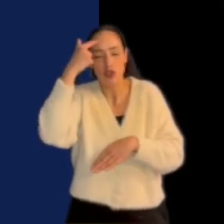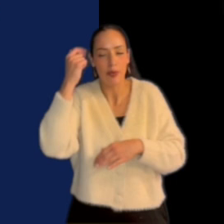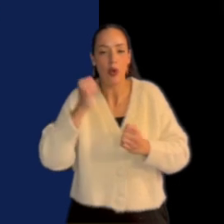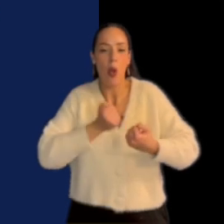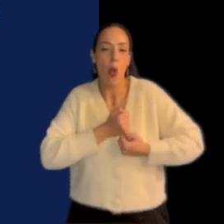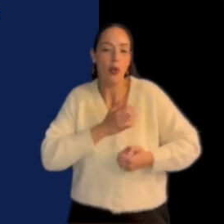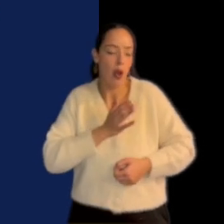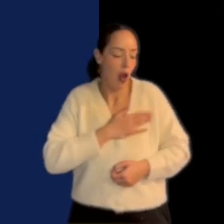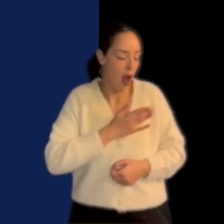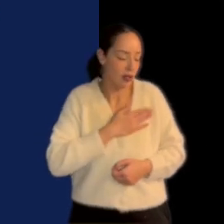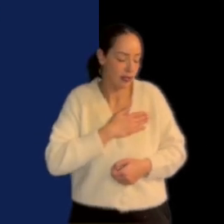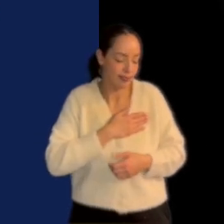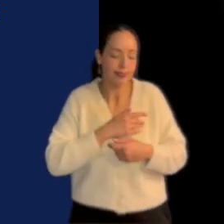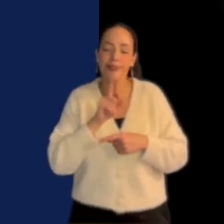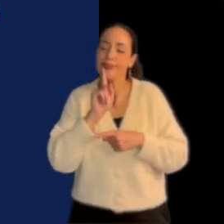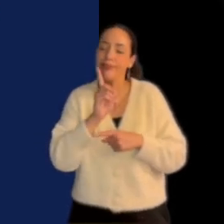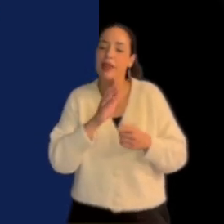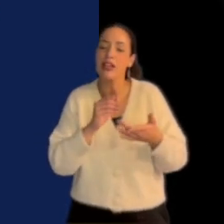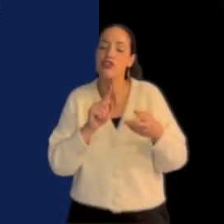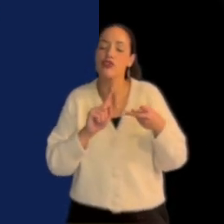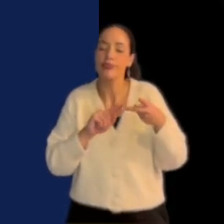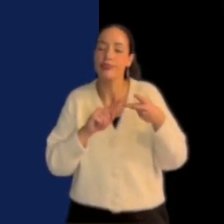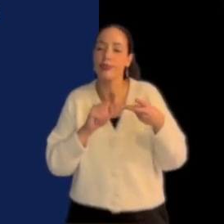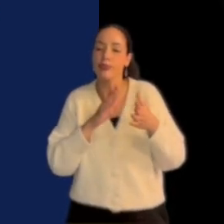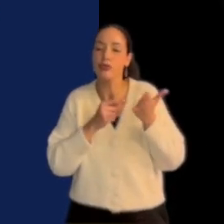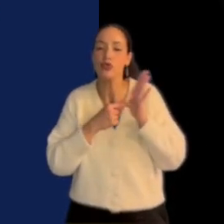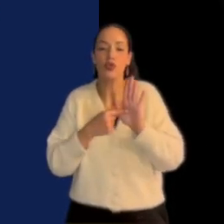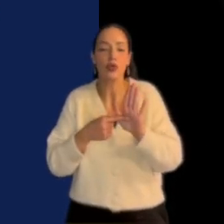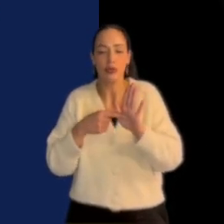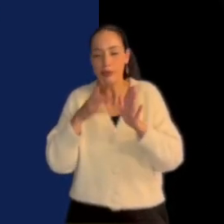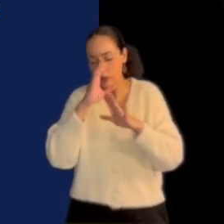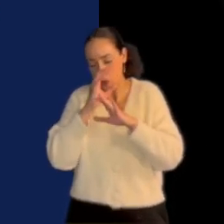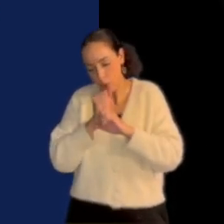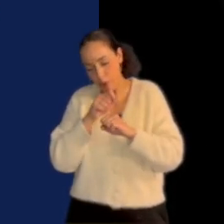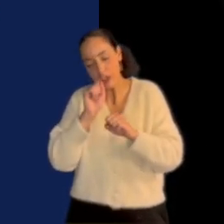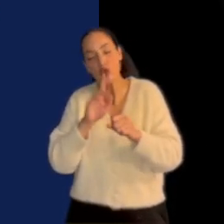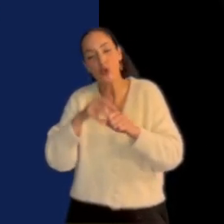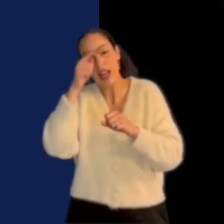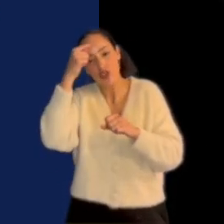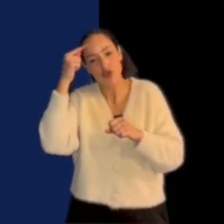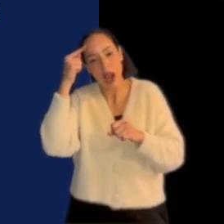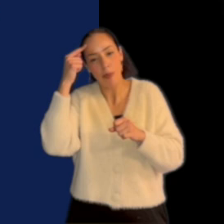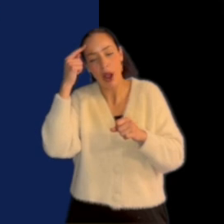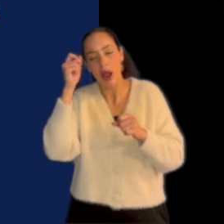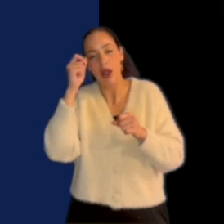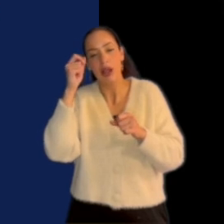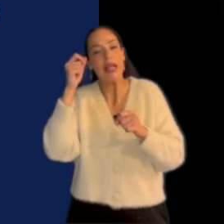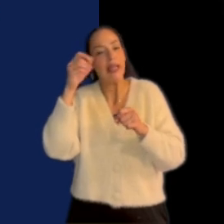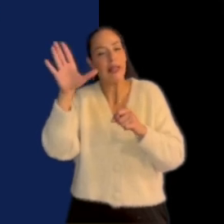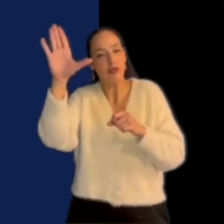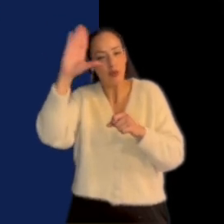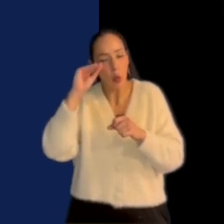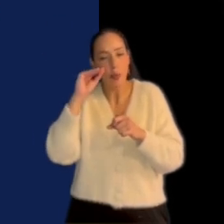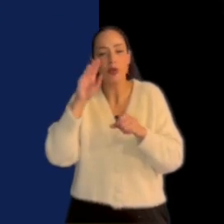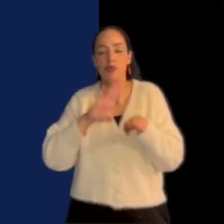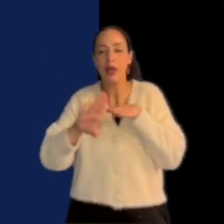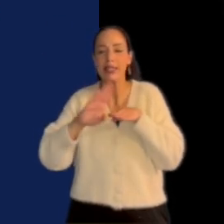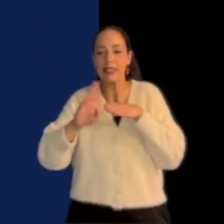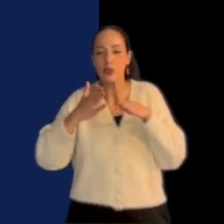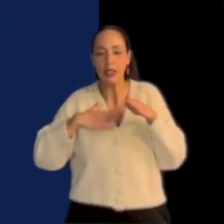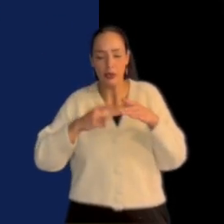demonstrates, making a commitment to trauma-informed practice asks that we look beyond our own practice to question organisational practices and their